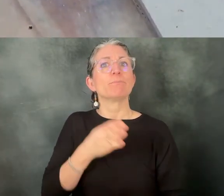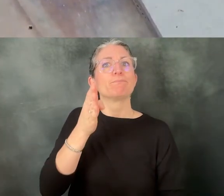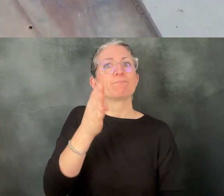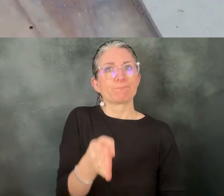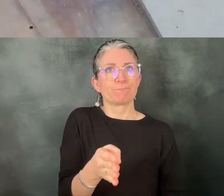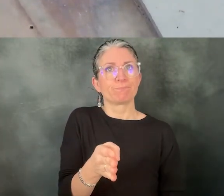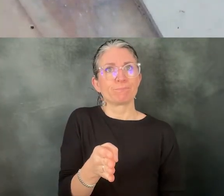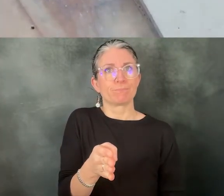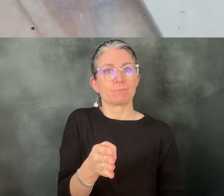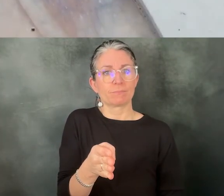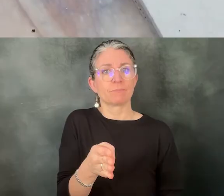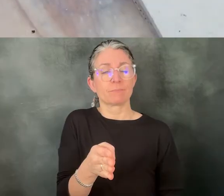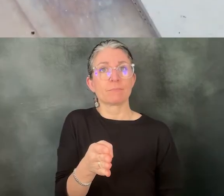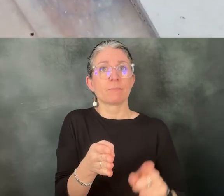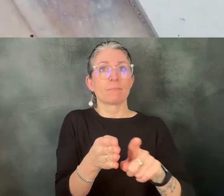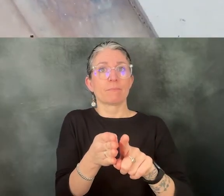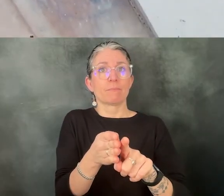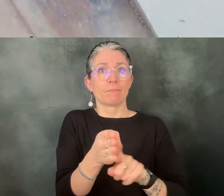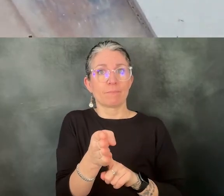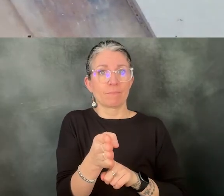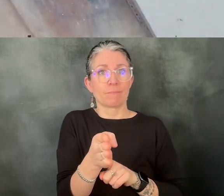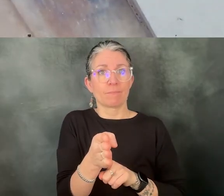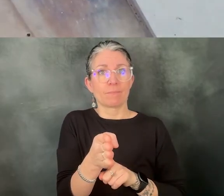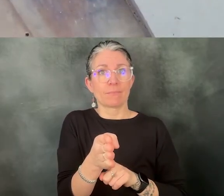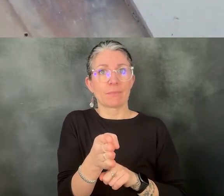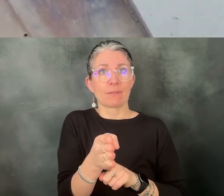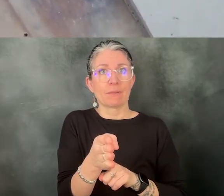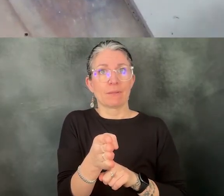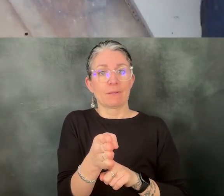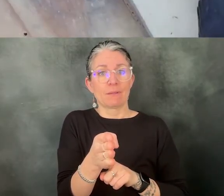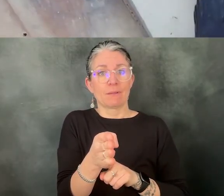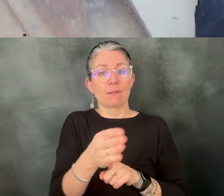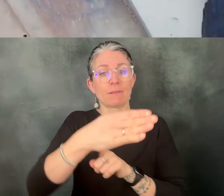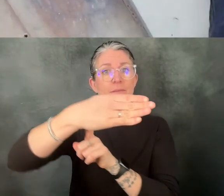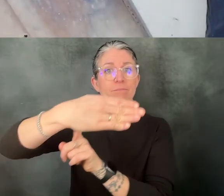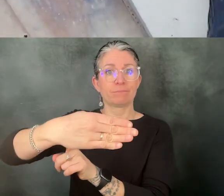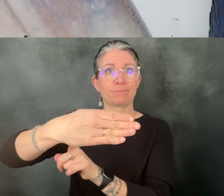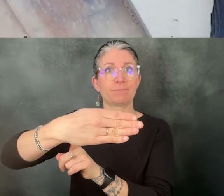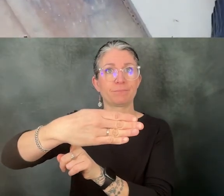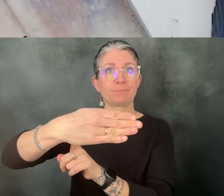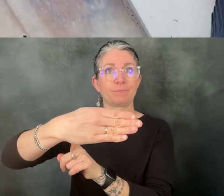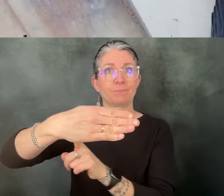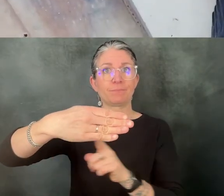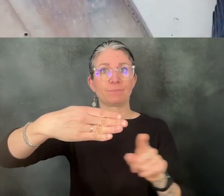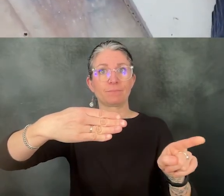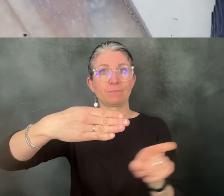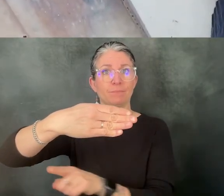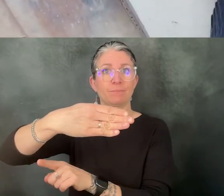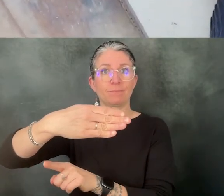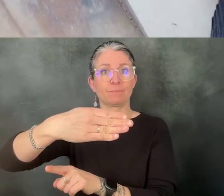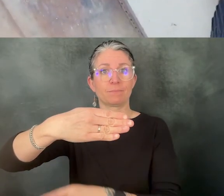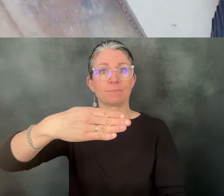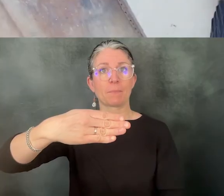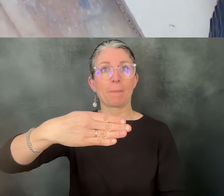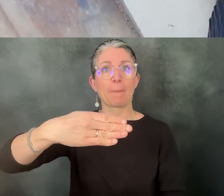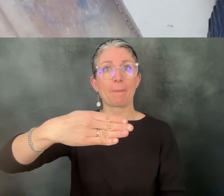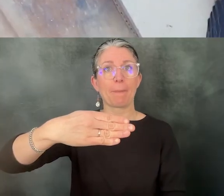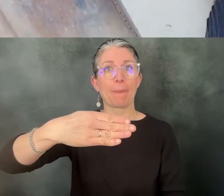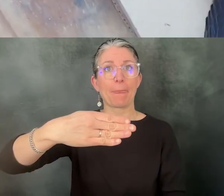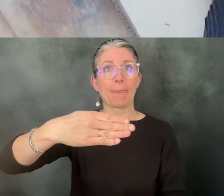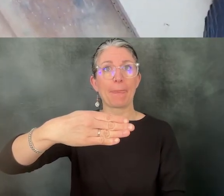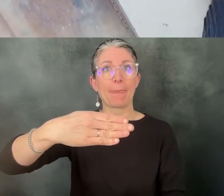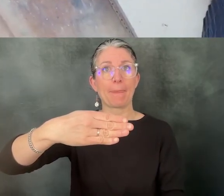to carry on. Now I'm going to connect this dot to this dot. And I'm just going to go around till all my